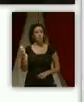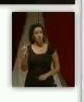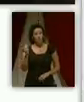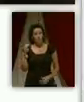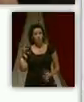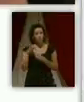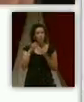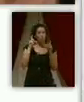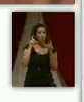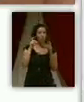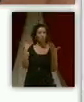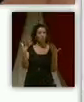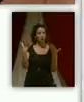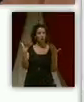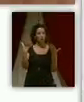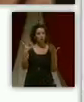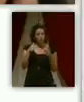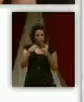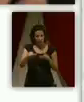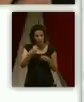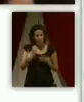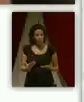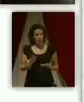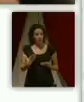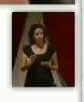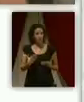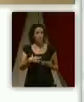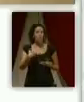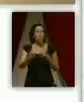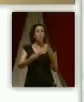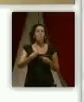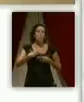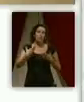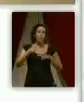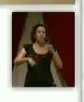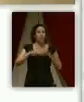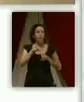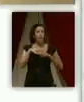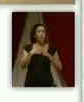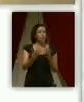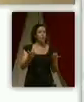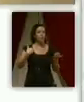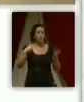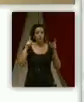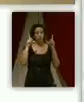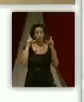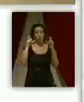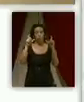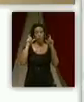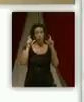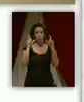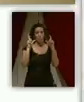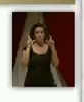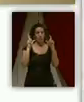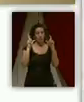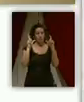does this have to do? I mean, it has nothing to do. it depends on the context. If you have